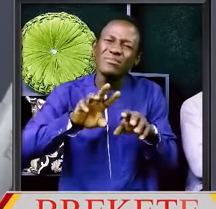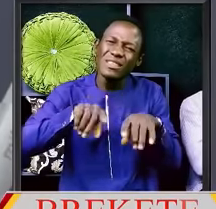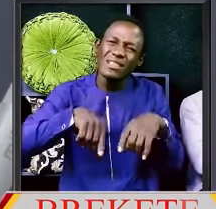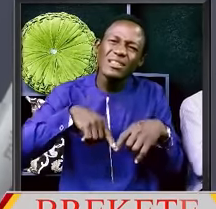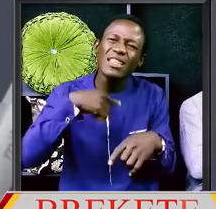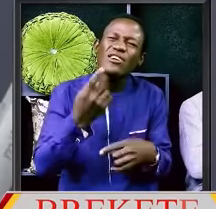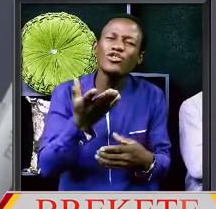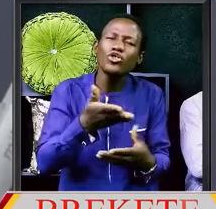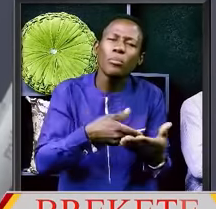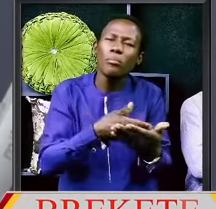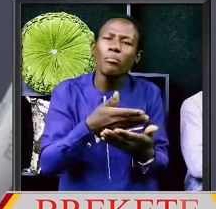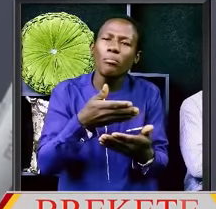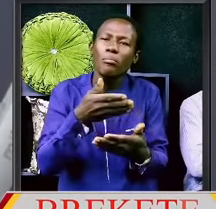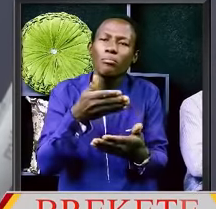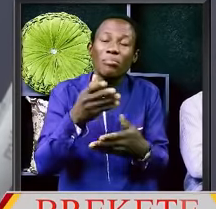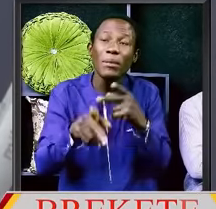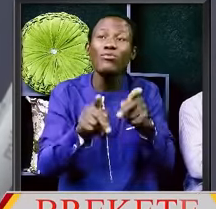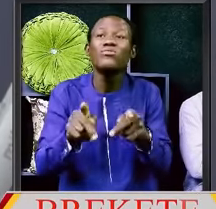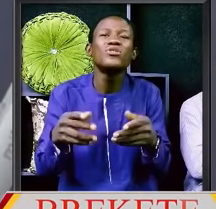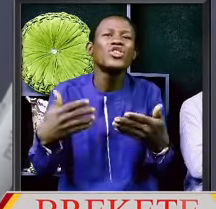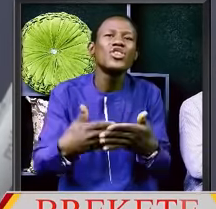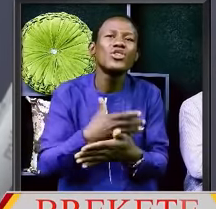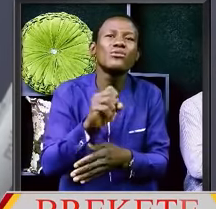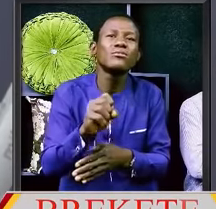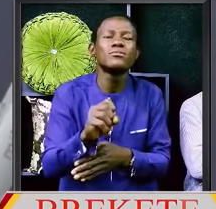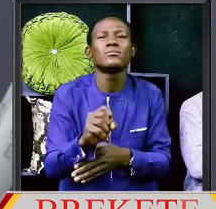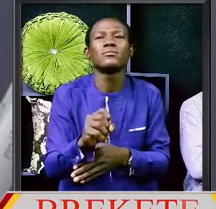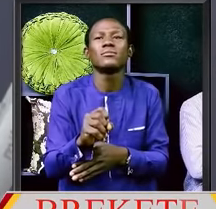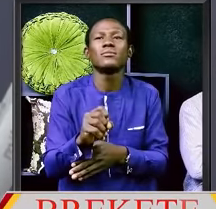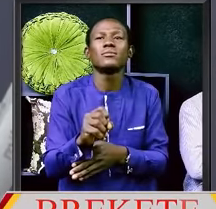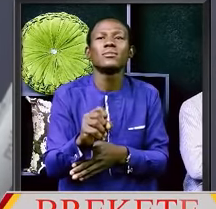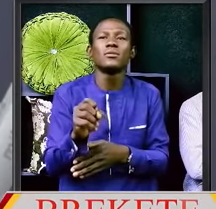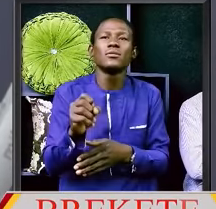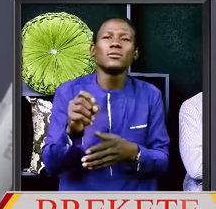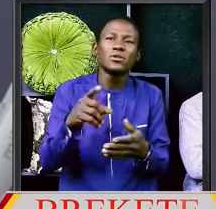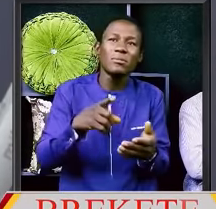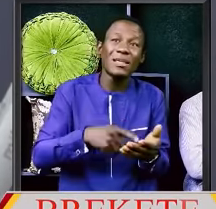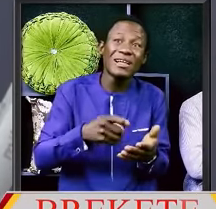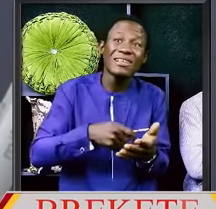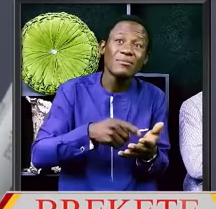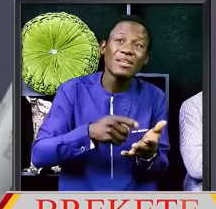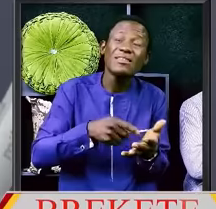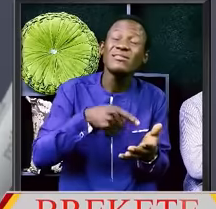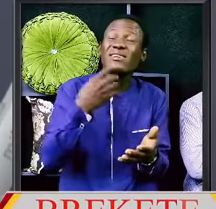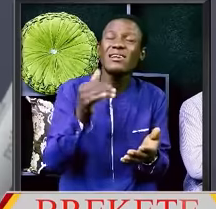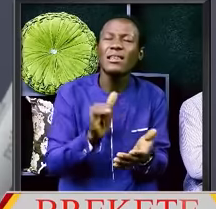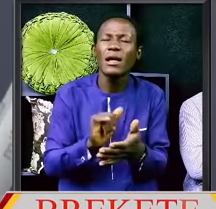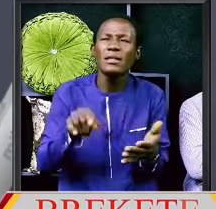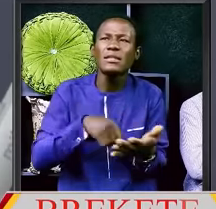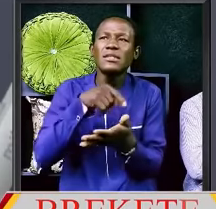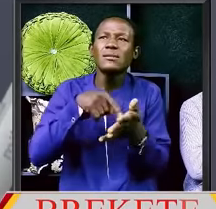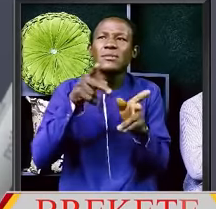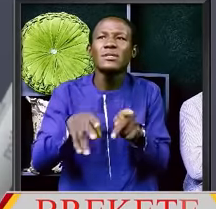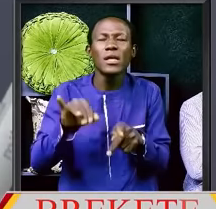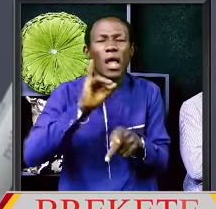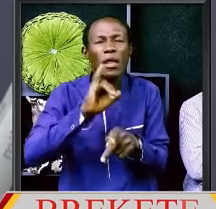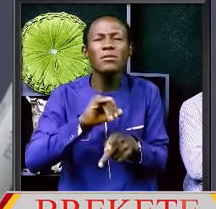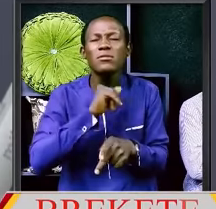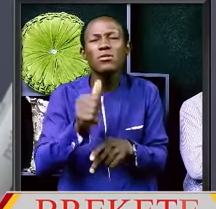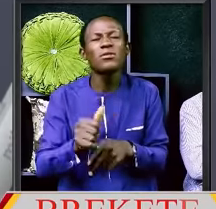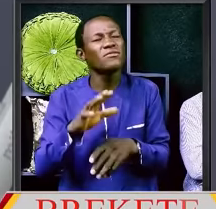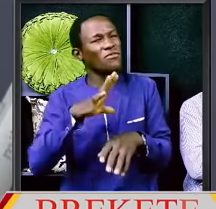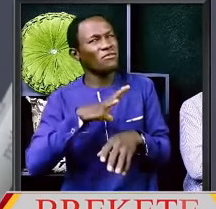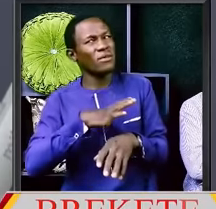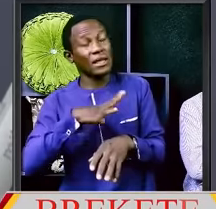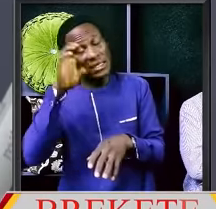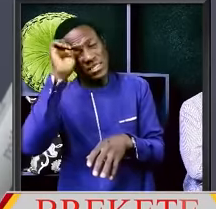person say, this person they critically ill. He even struggle to tell me say make I tell you say, I